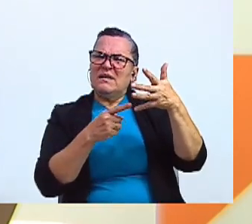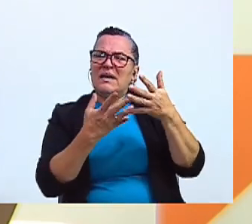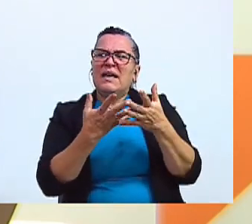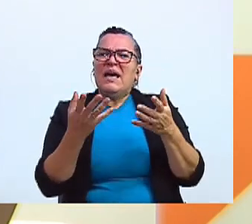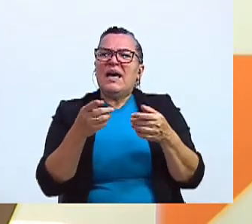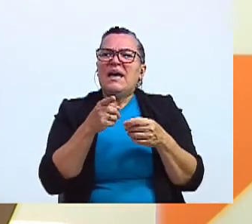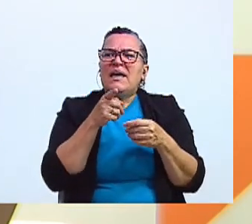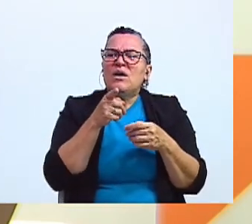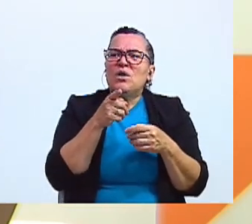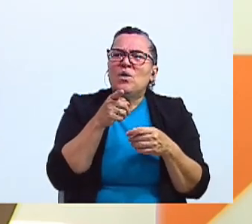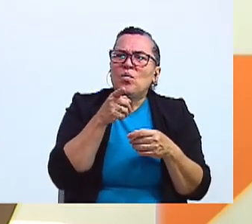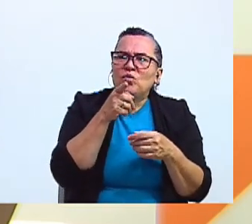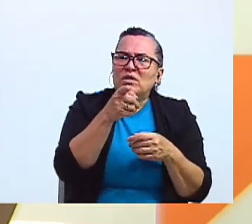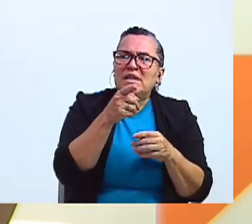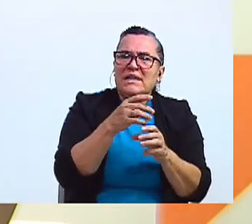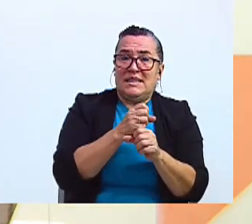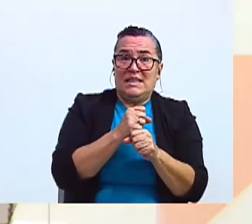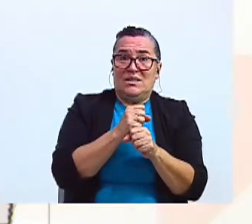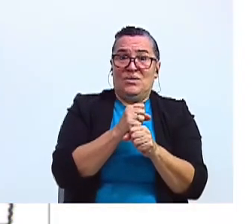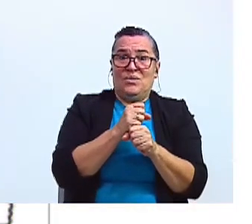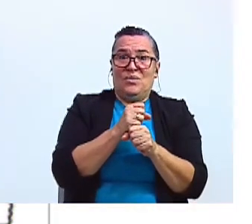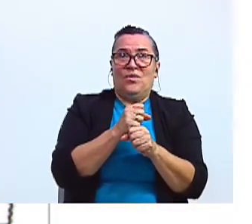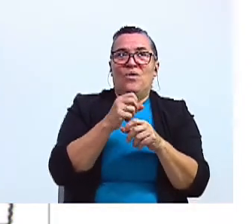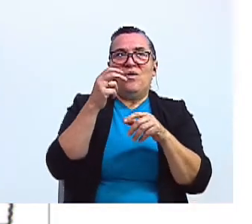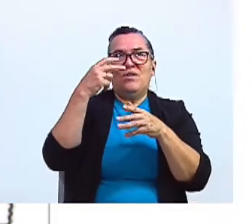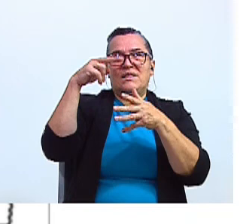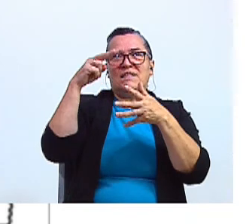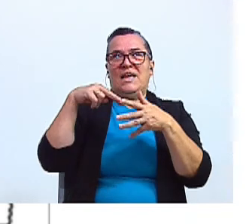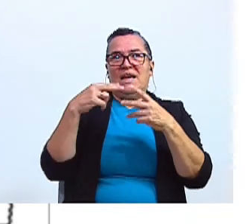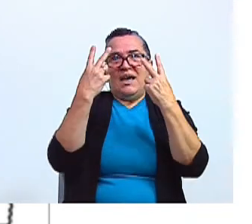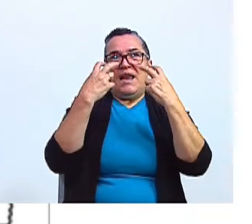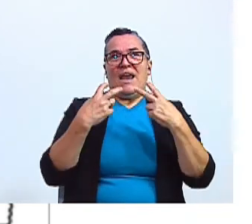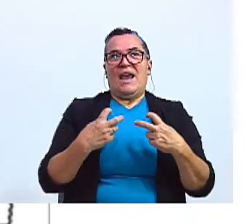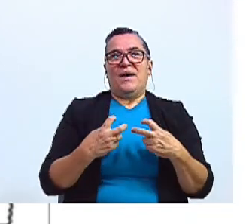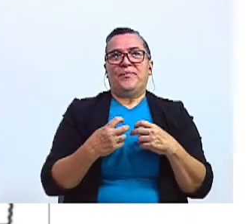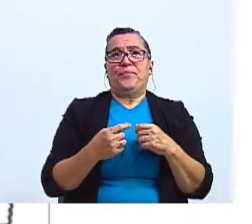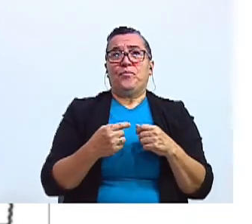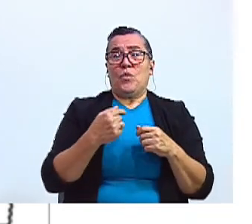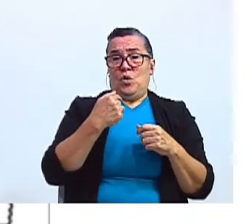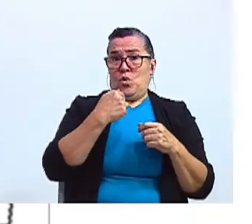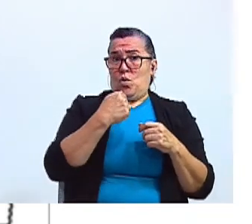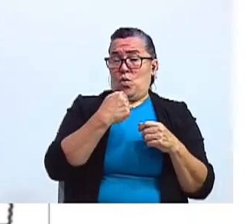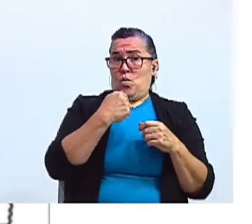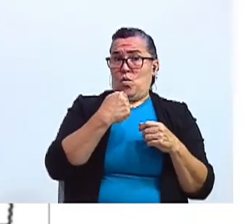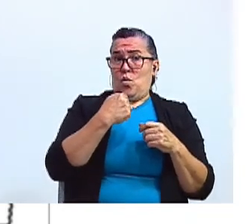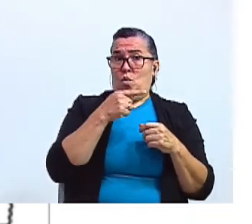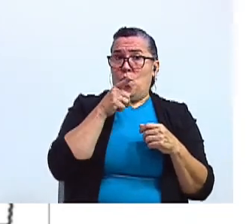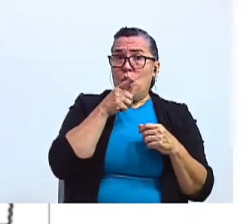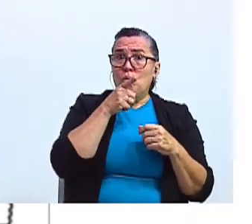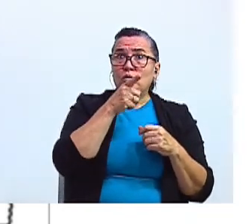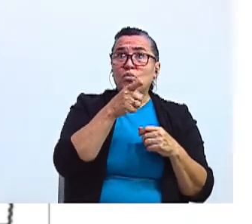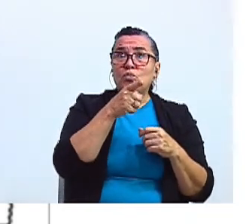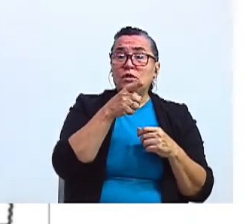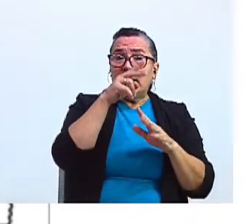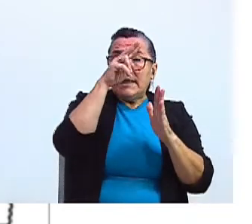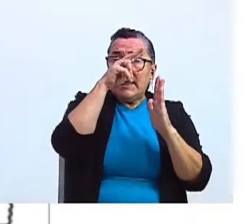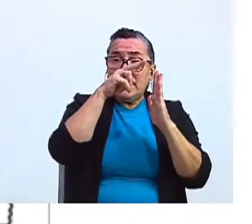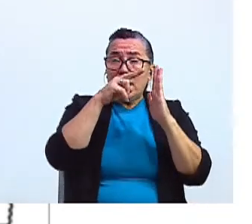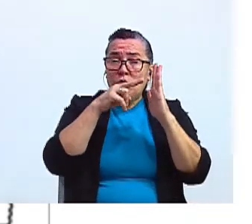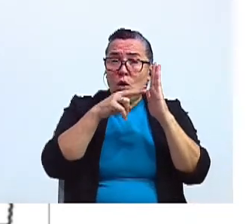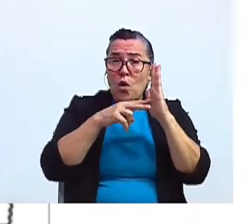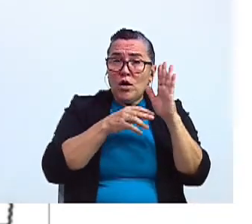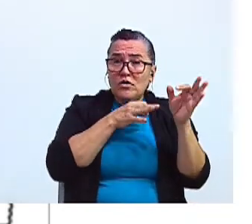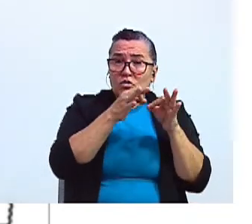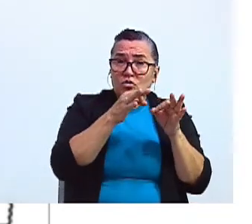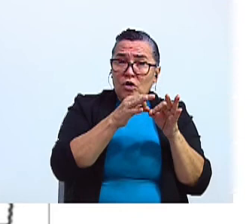did today, okay? What did you do today? Okay, so you read the instructions carefully.